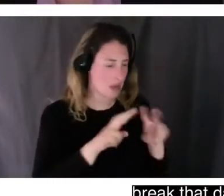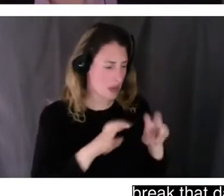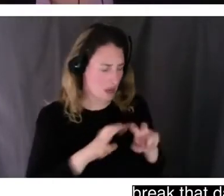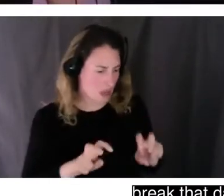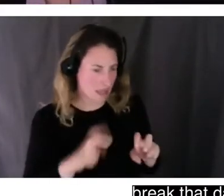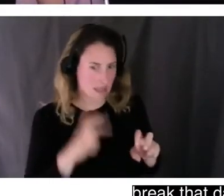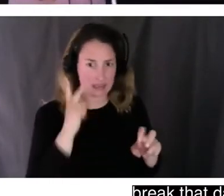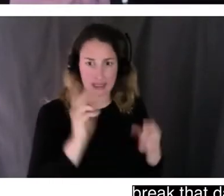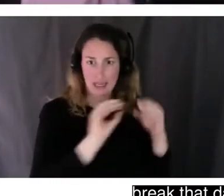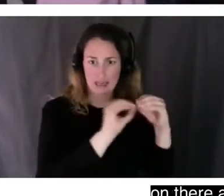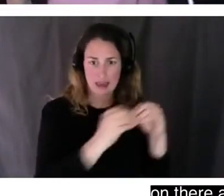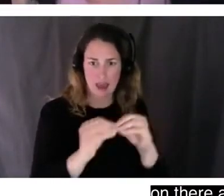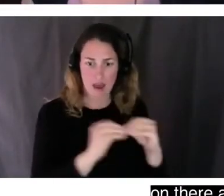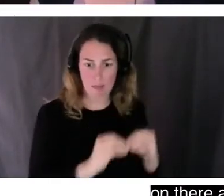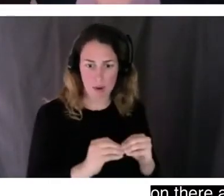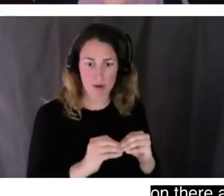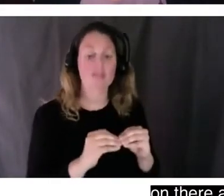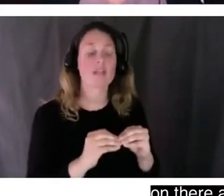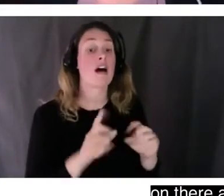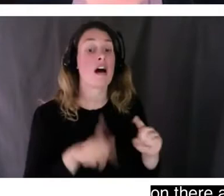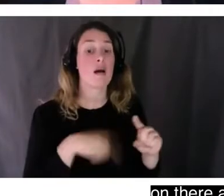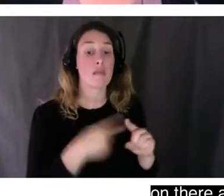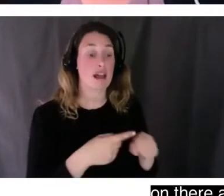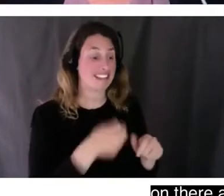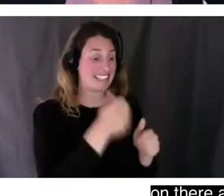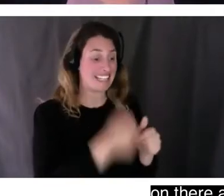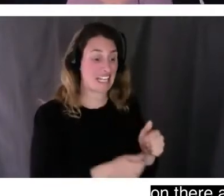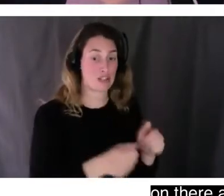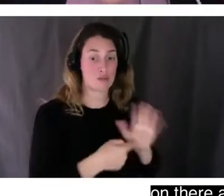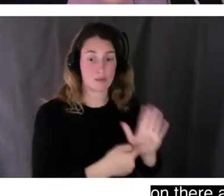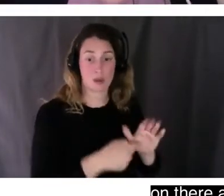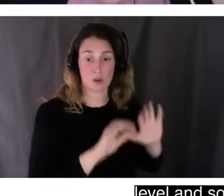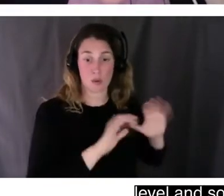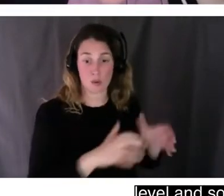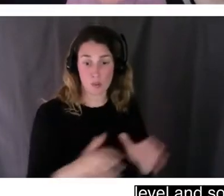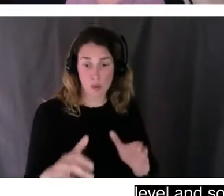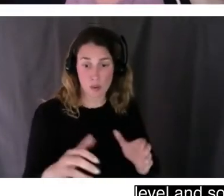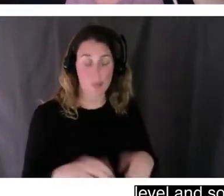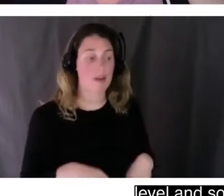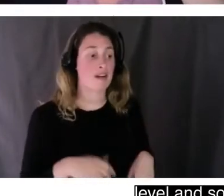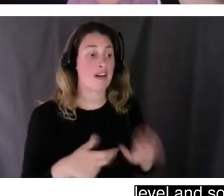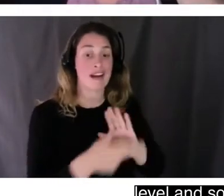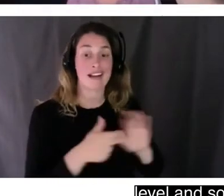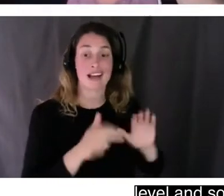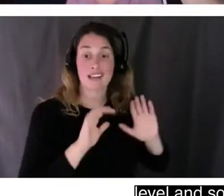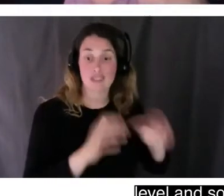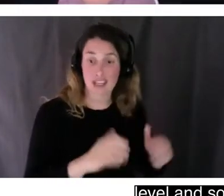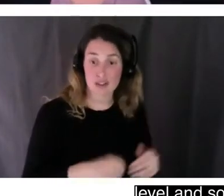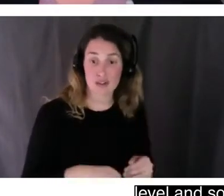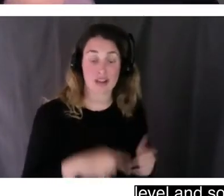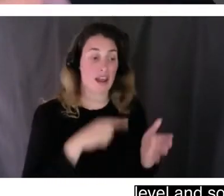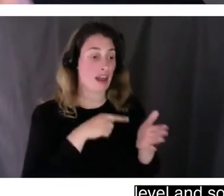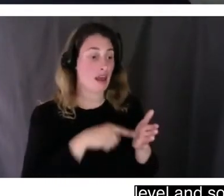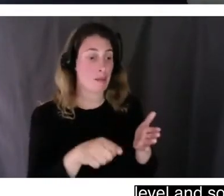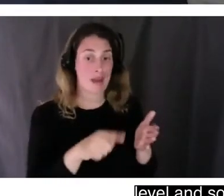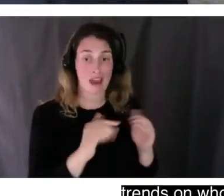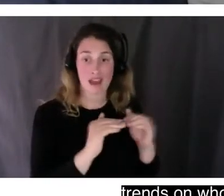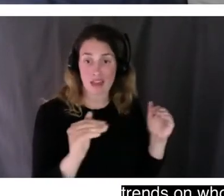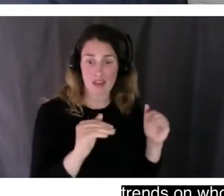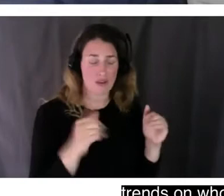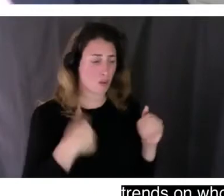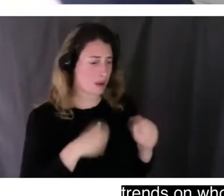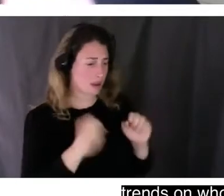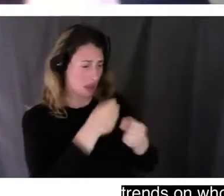by equity group as well, and as well as their classification, pay level, and so on. And we can begin to look